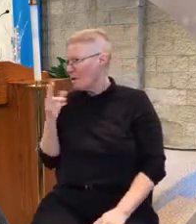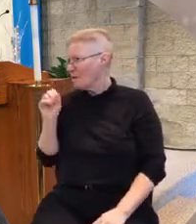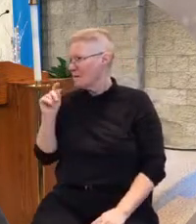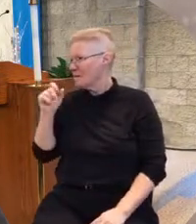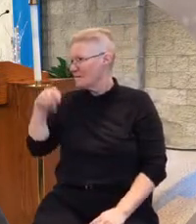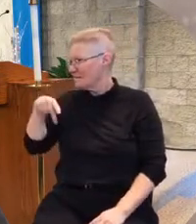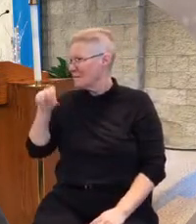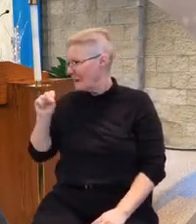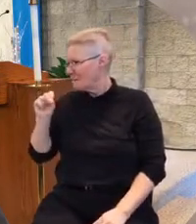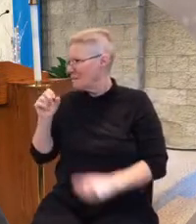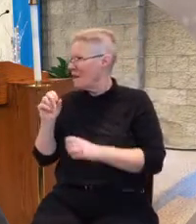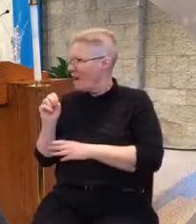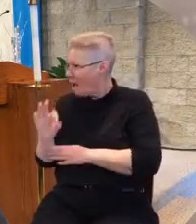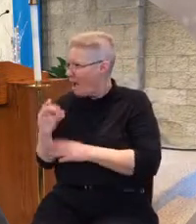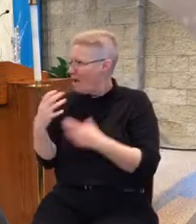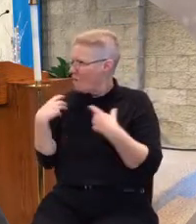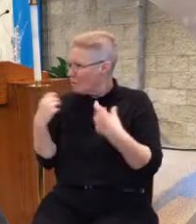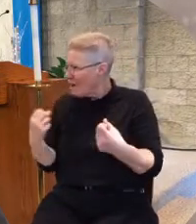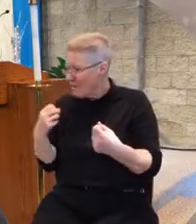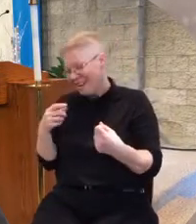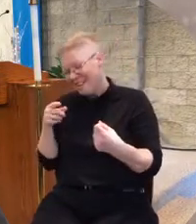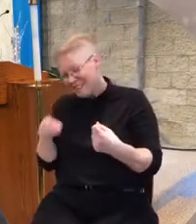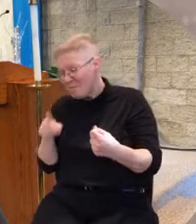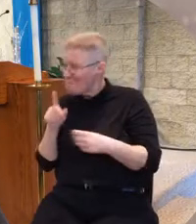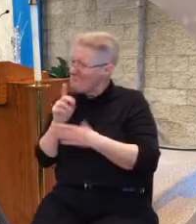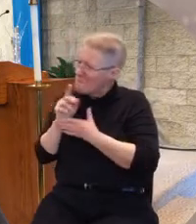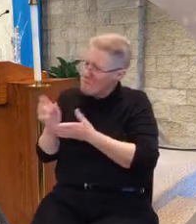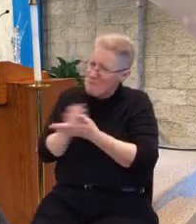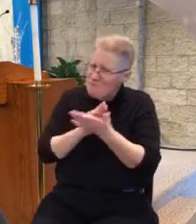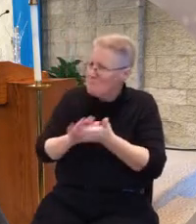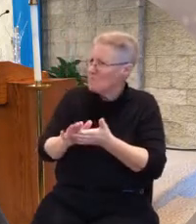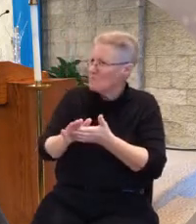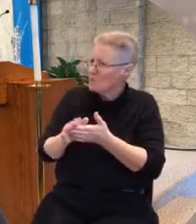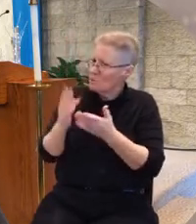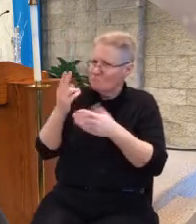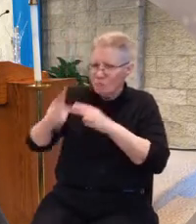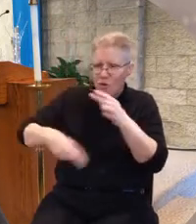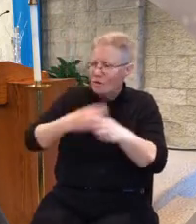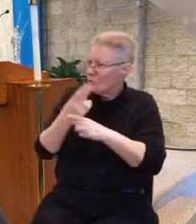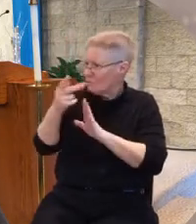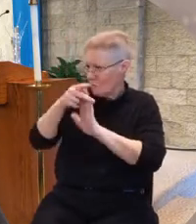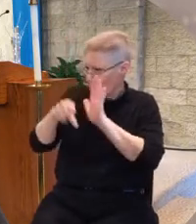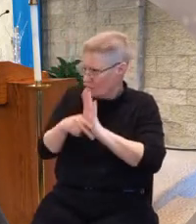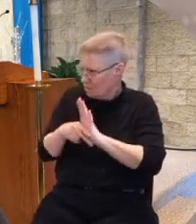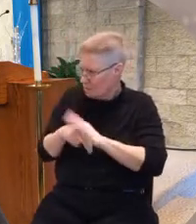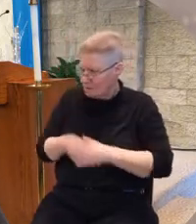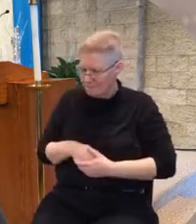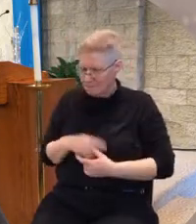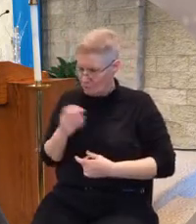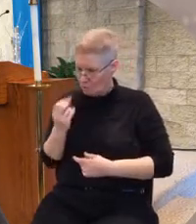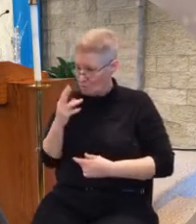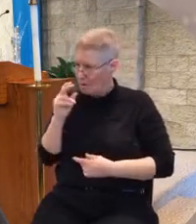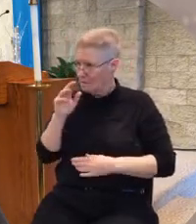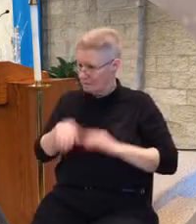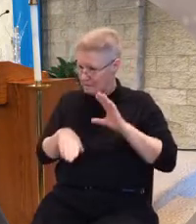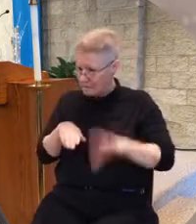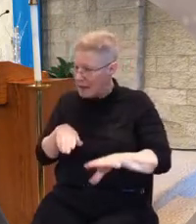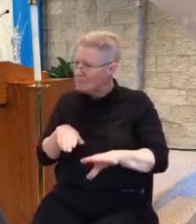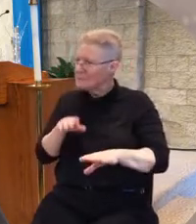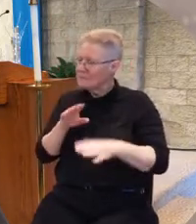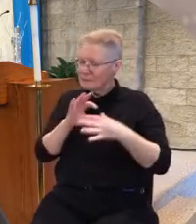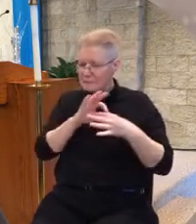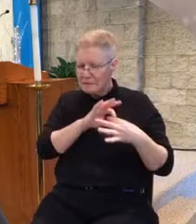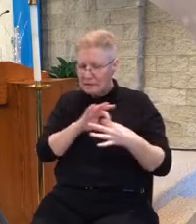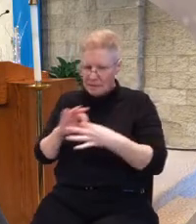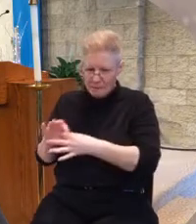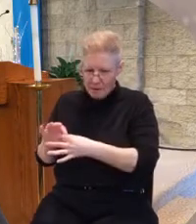universal principles. The 12 steps of recovery combined, unified with metaphysical